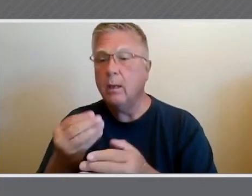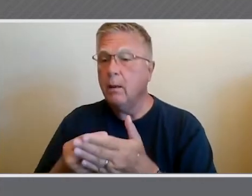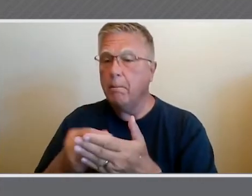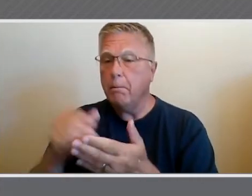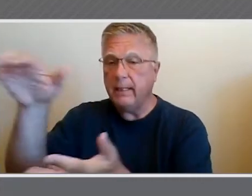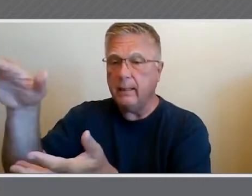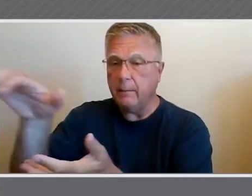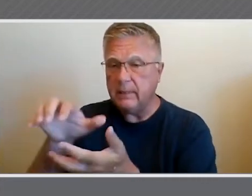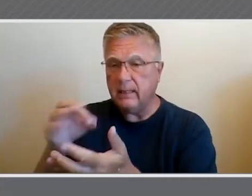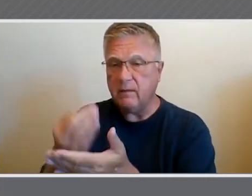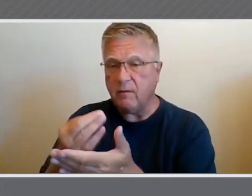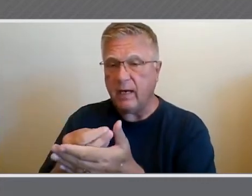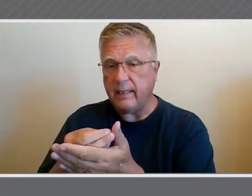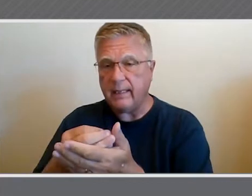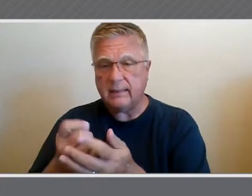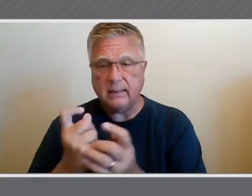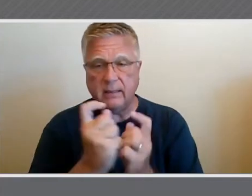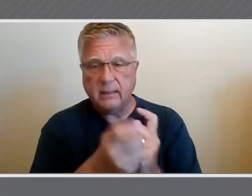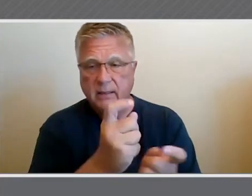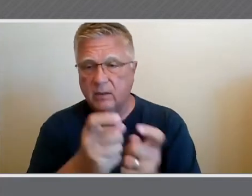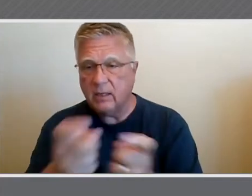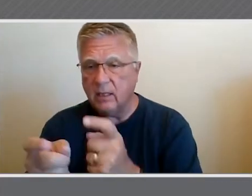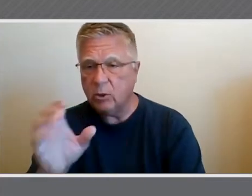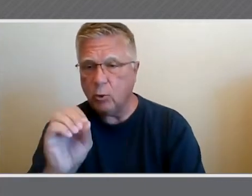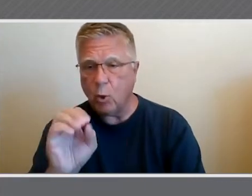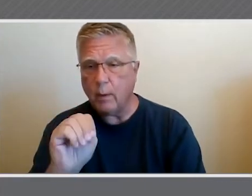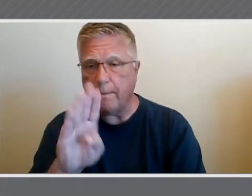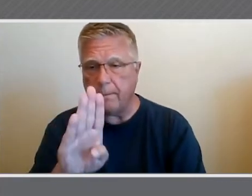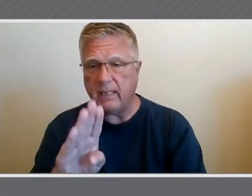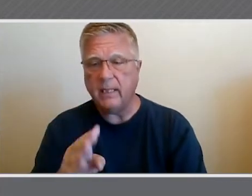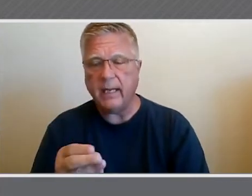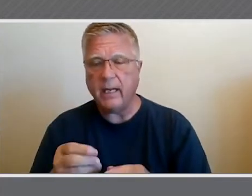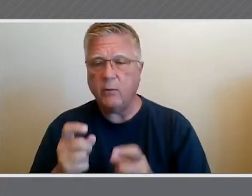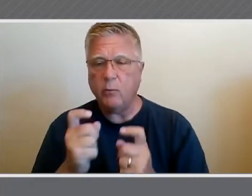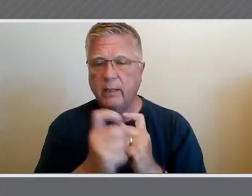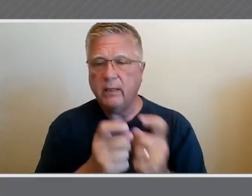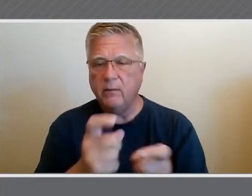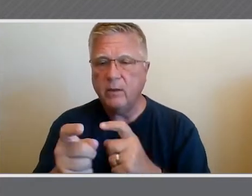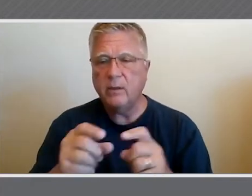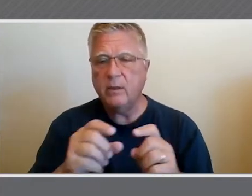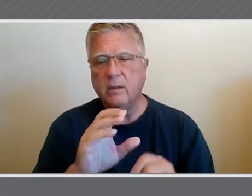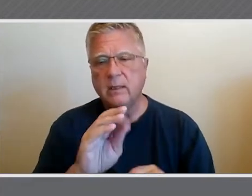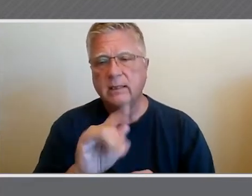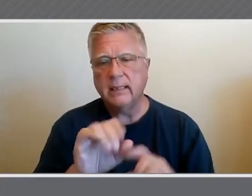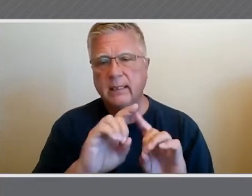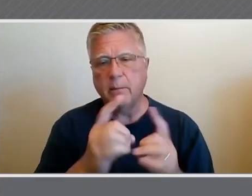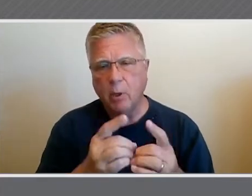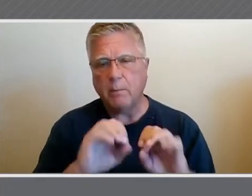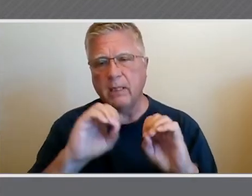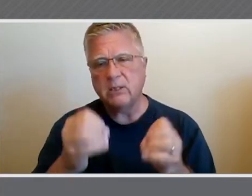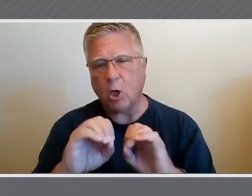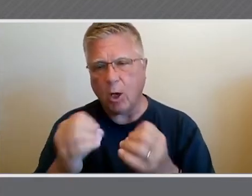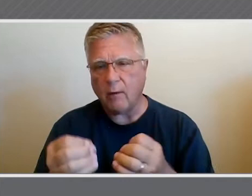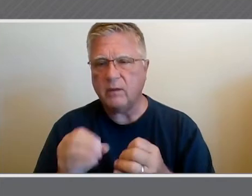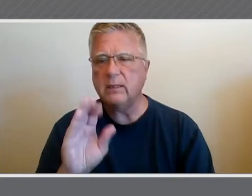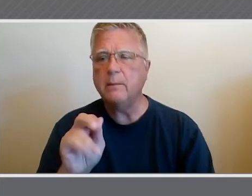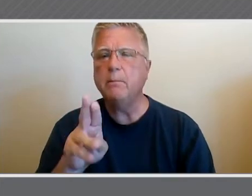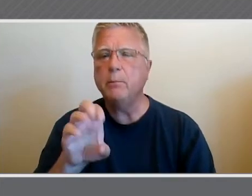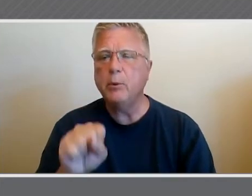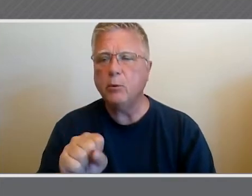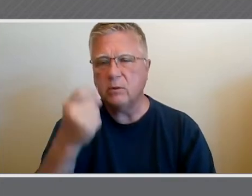finance, filters to OMB, and we push it out to city departments, offices, bureaus for city services.